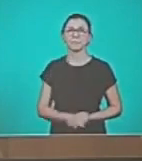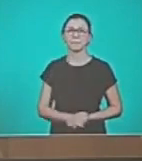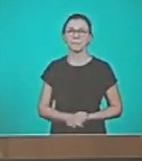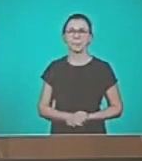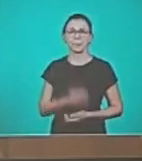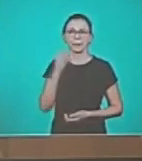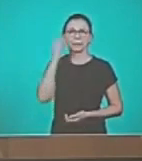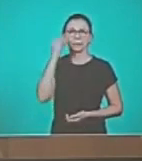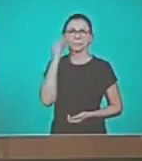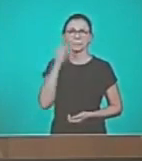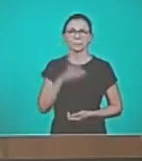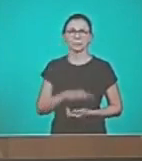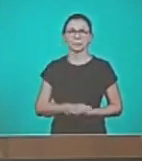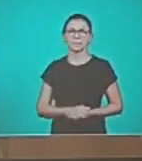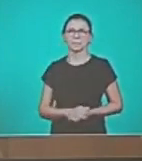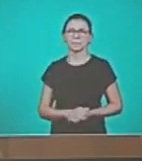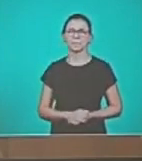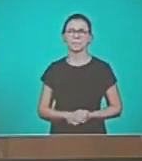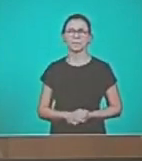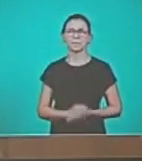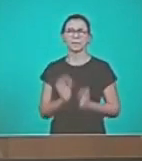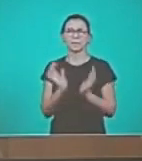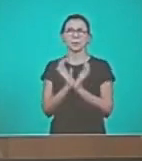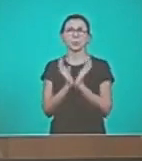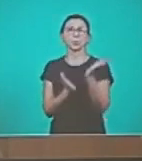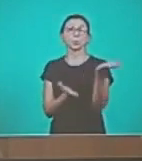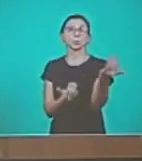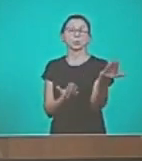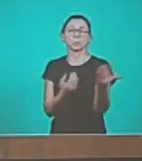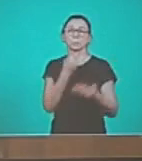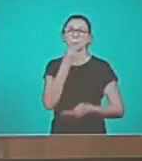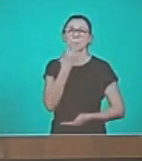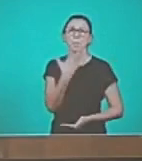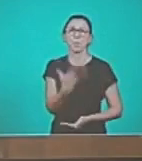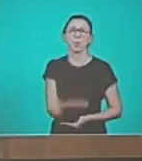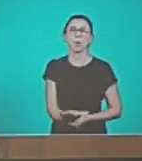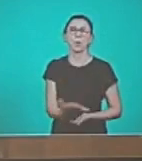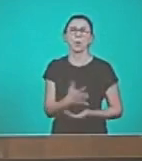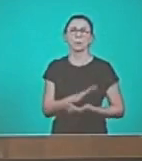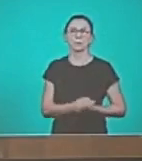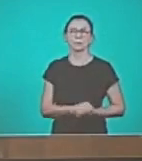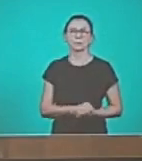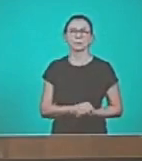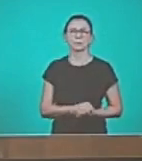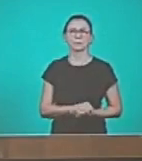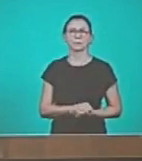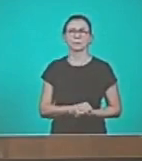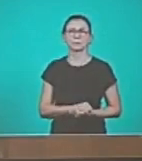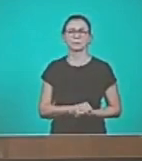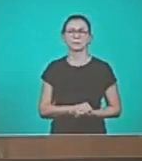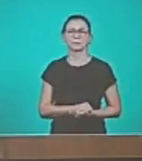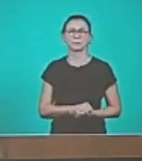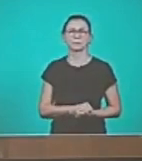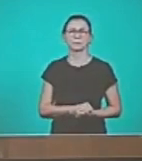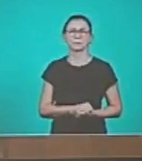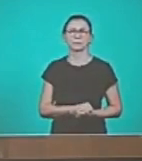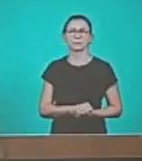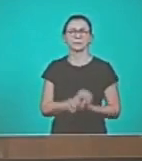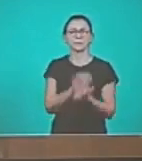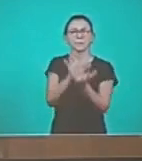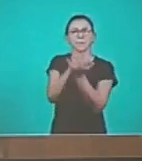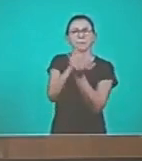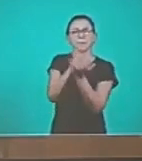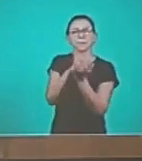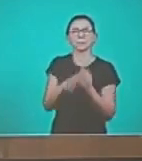here's they are saying that in Boa Viagem, a group of you, a very good group from Pernambuco. There are others